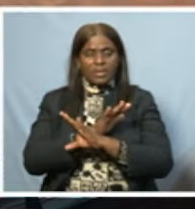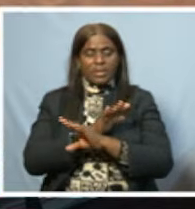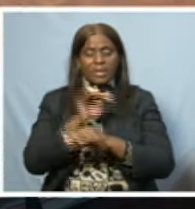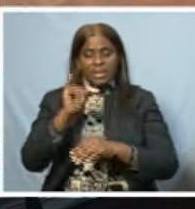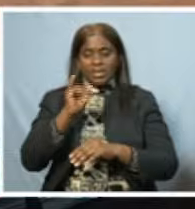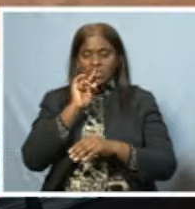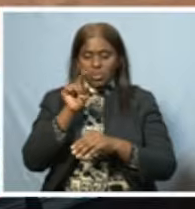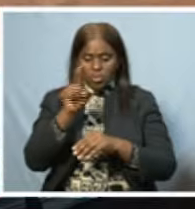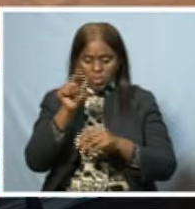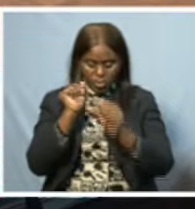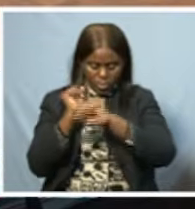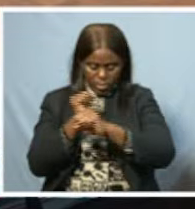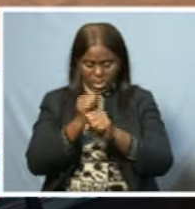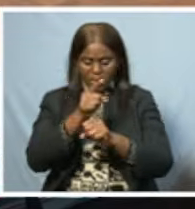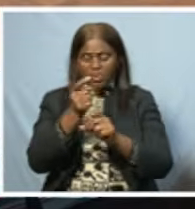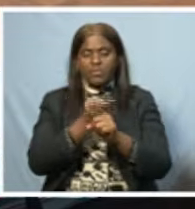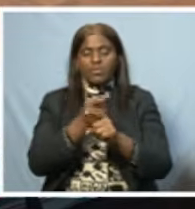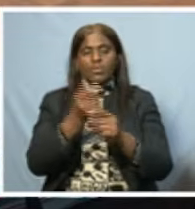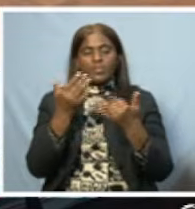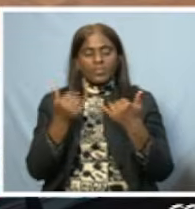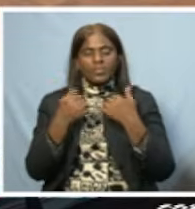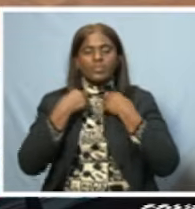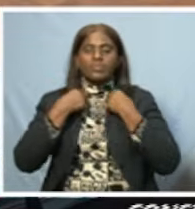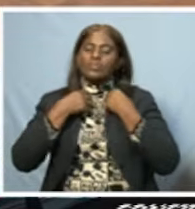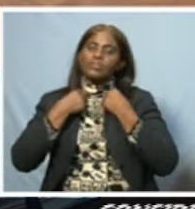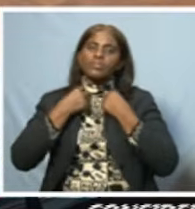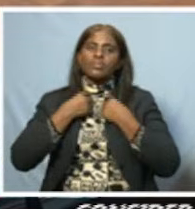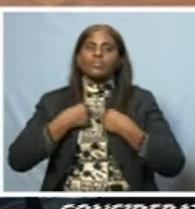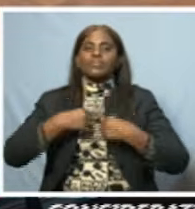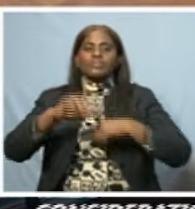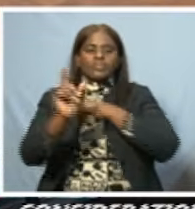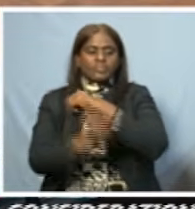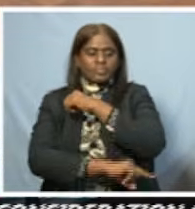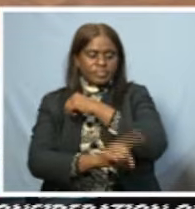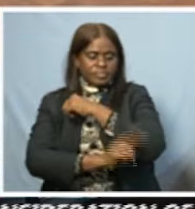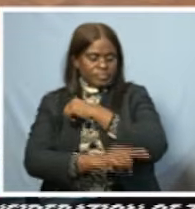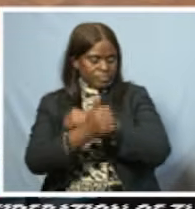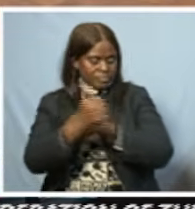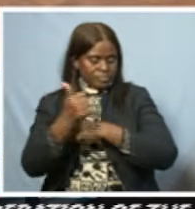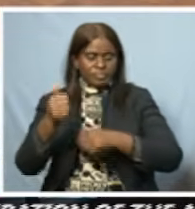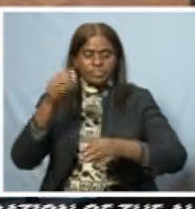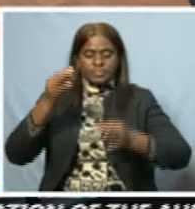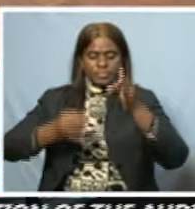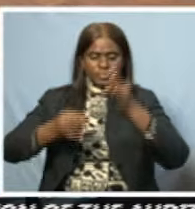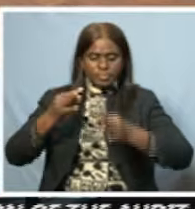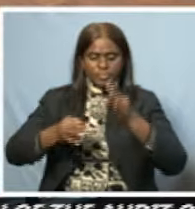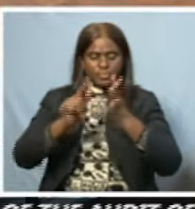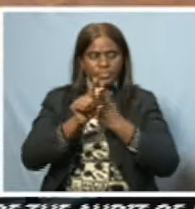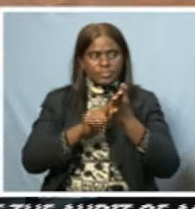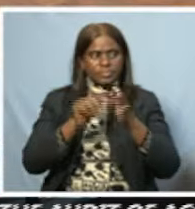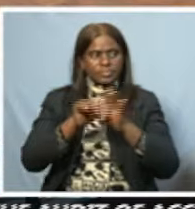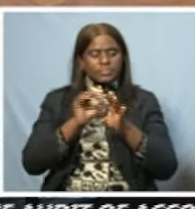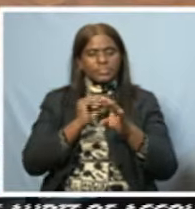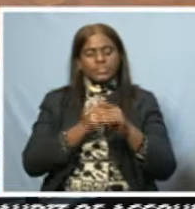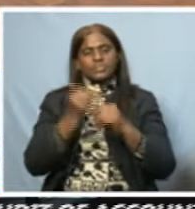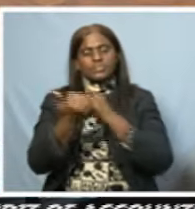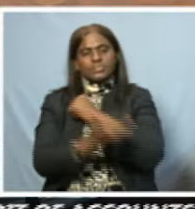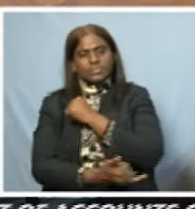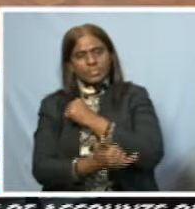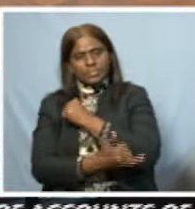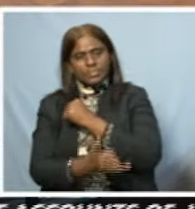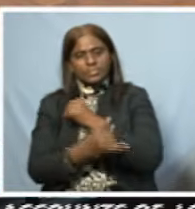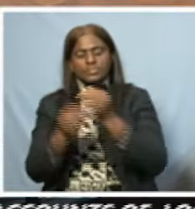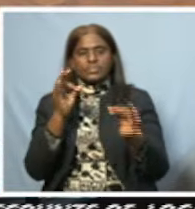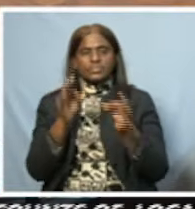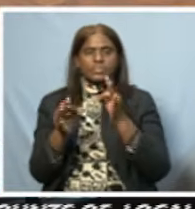That protects you from being prosecuted by any courts of law in our republic if